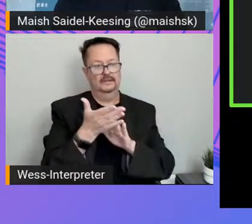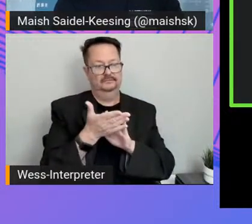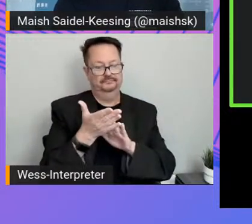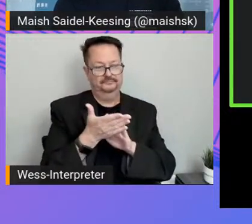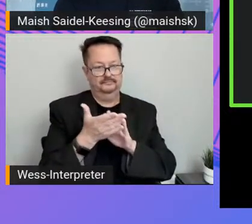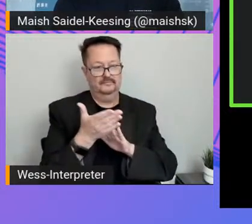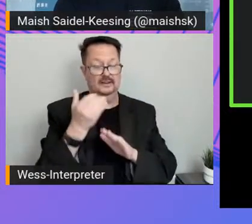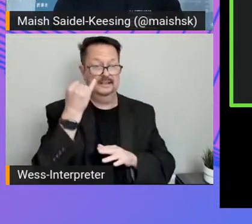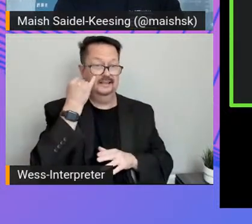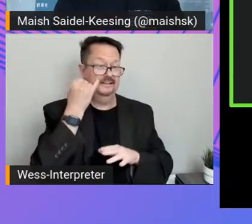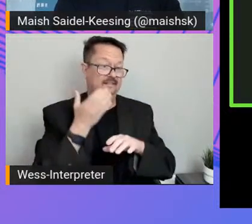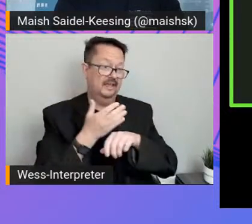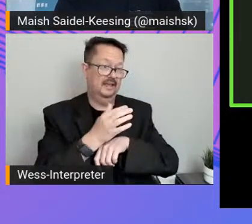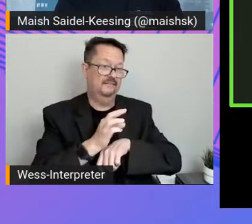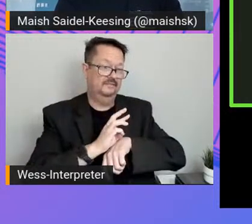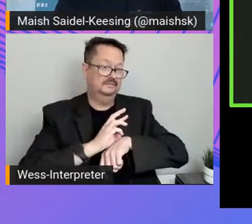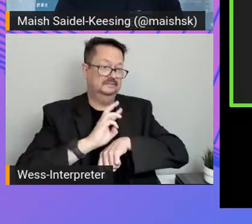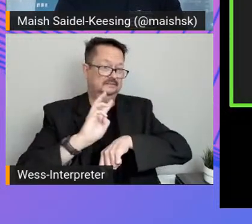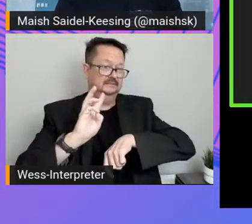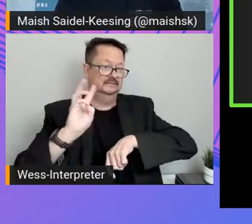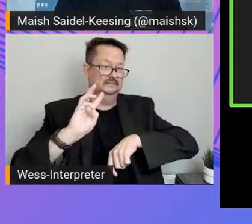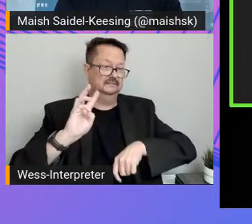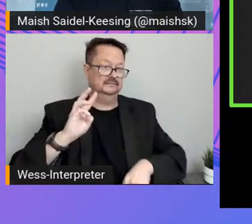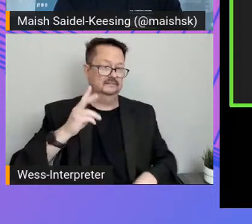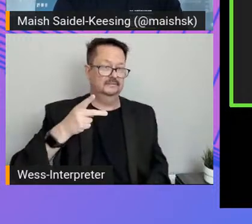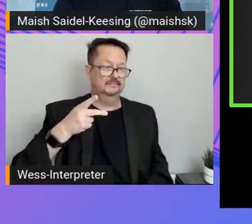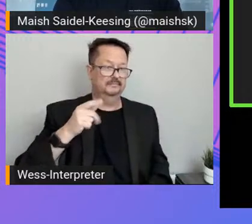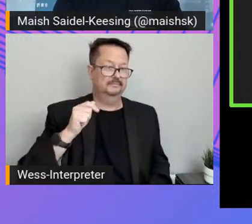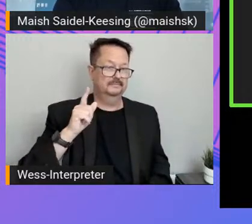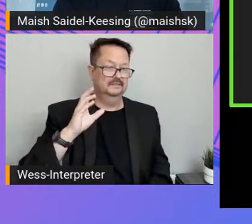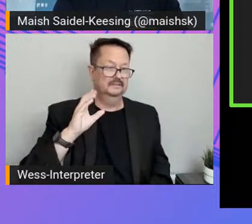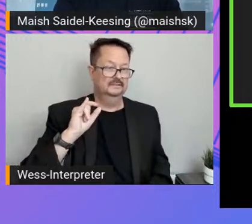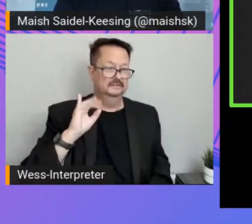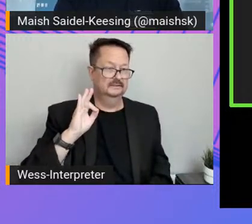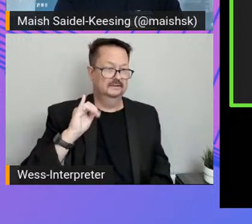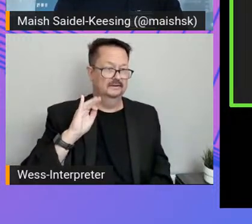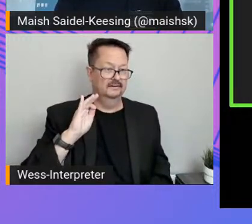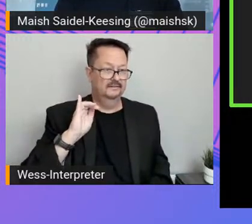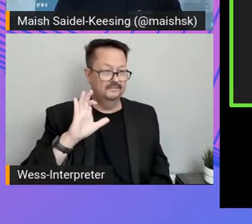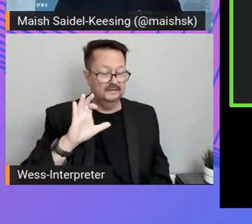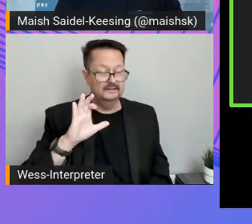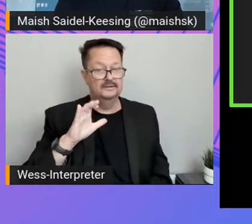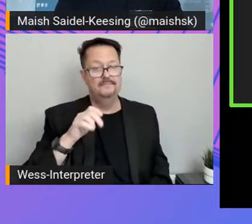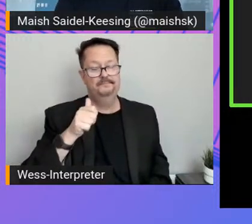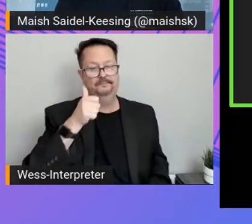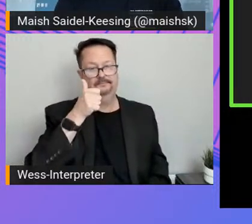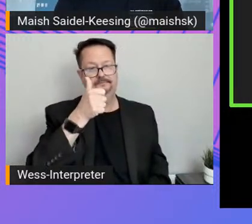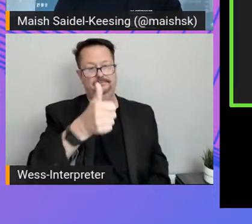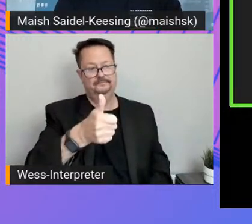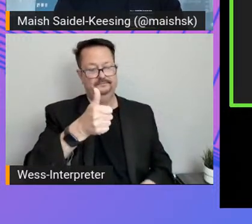it's after 6 o'clock Pacific, it goes through and sets the